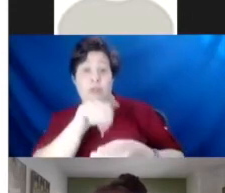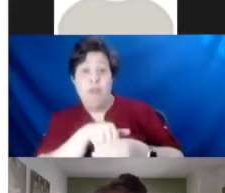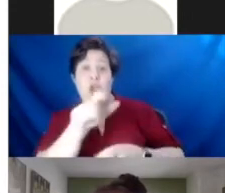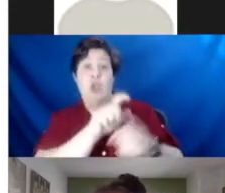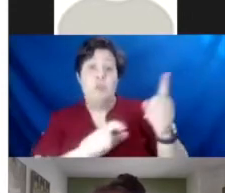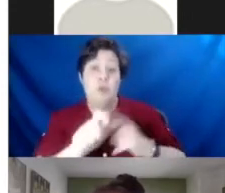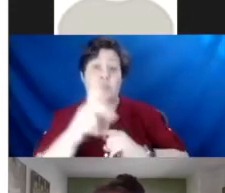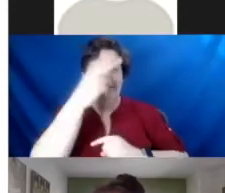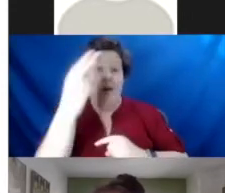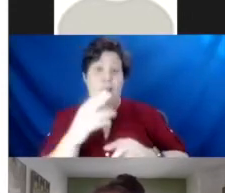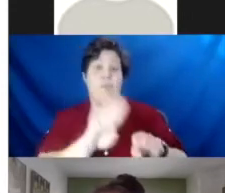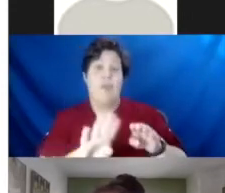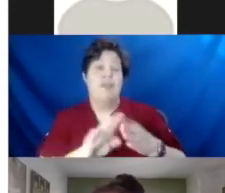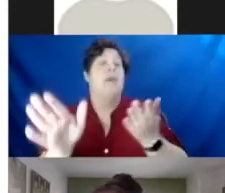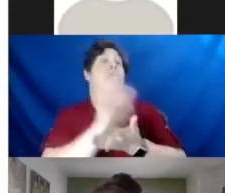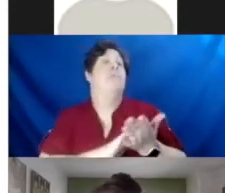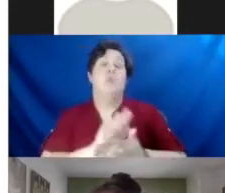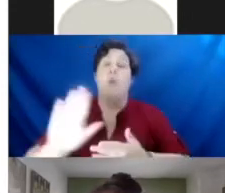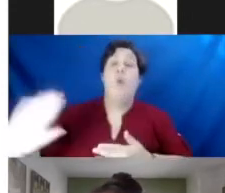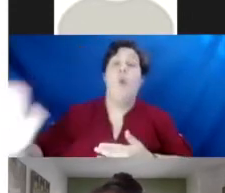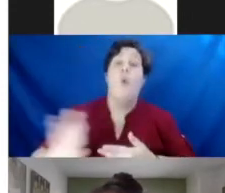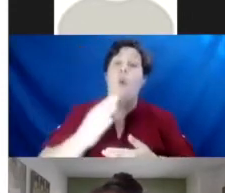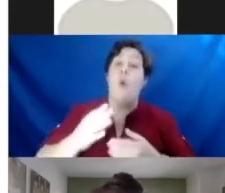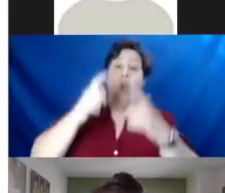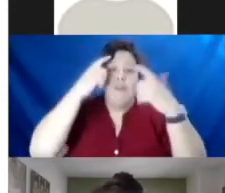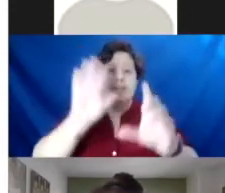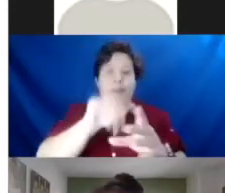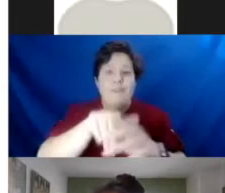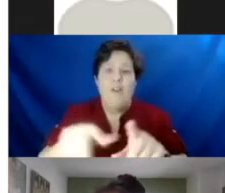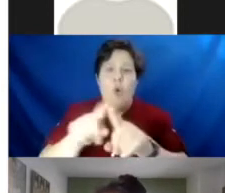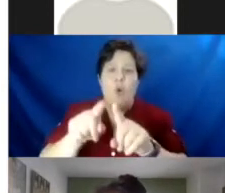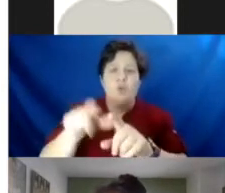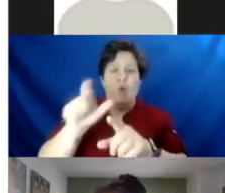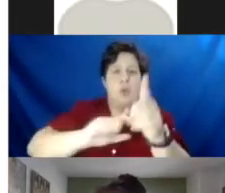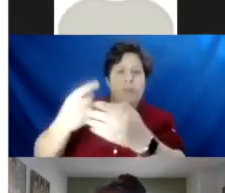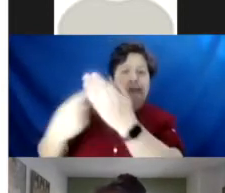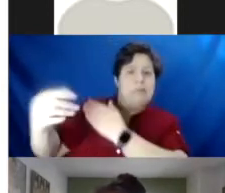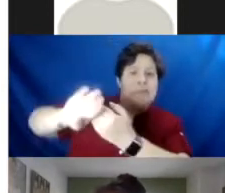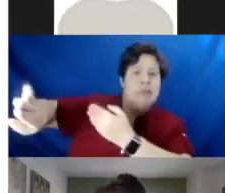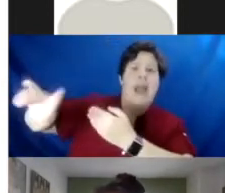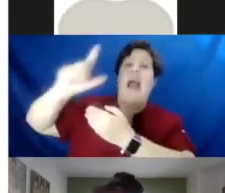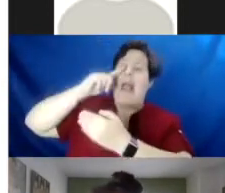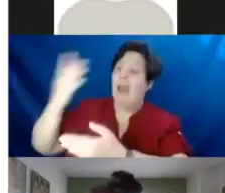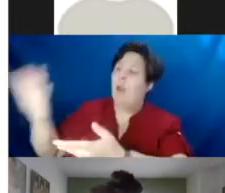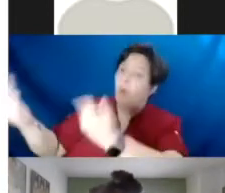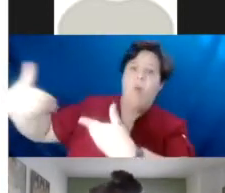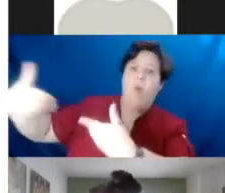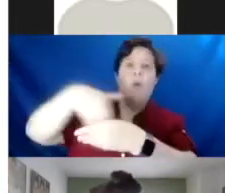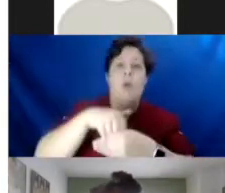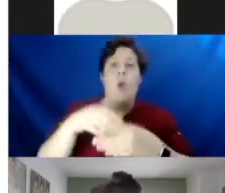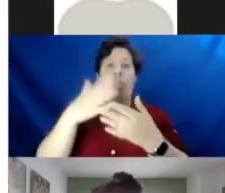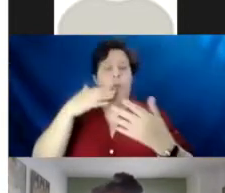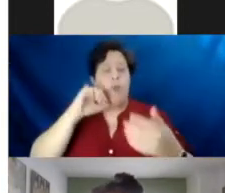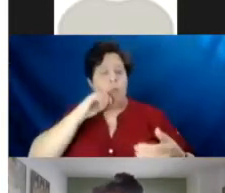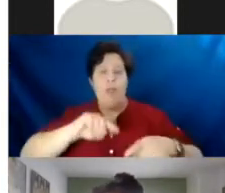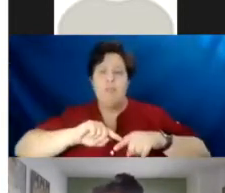our residents and hear the voices of our most marginalised communities. We will change the status quo, challenge the status quo,